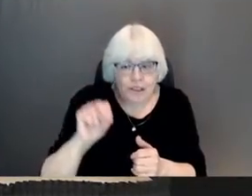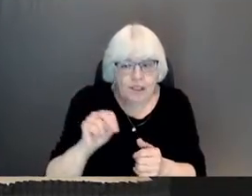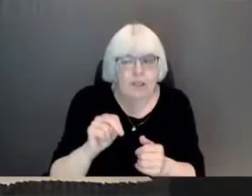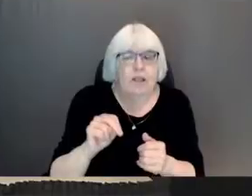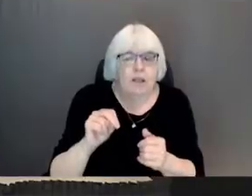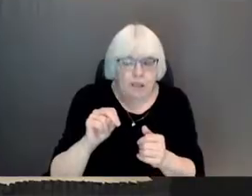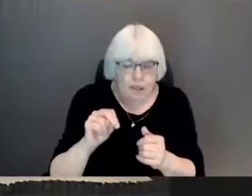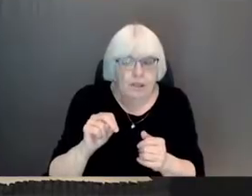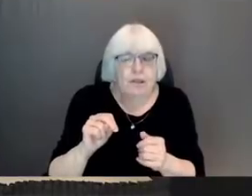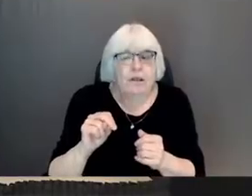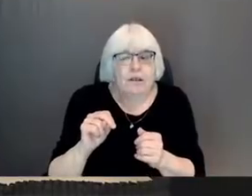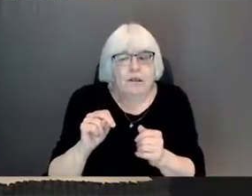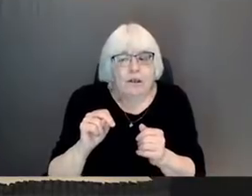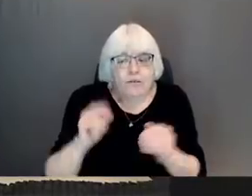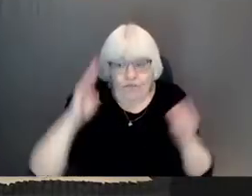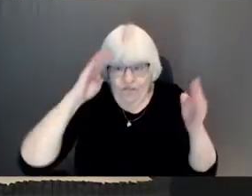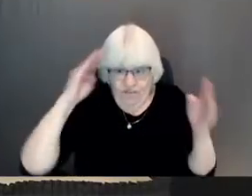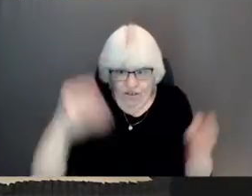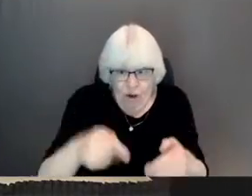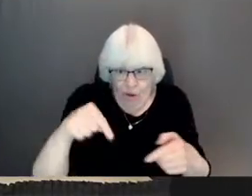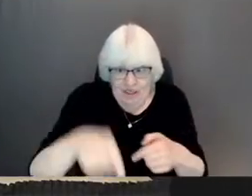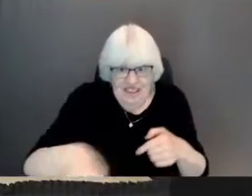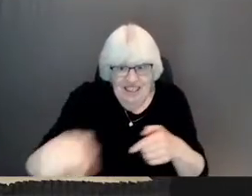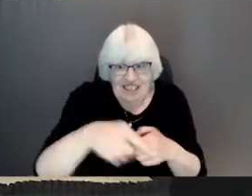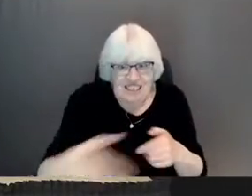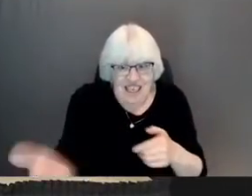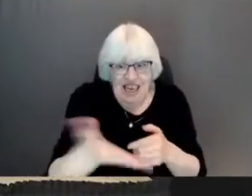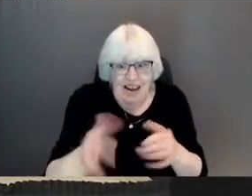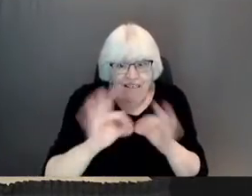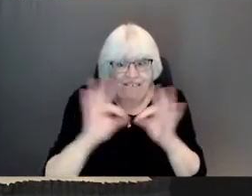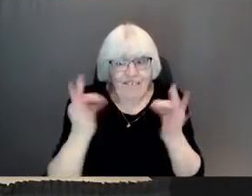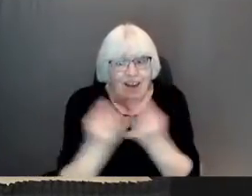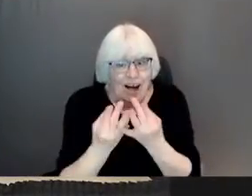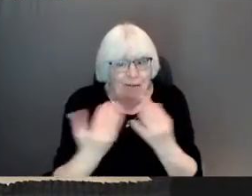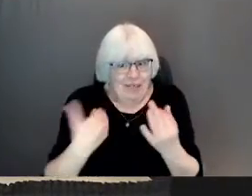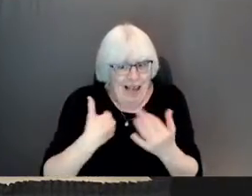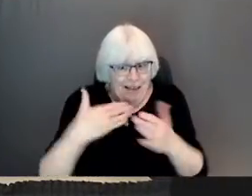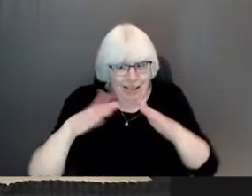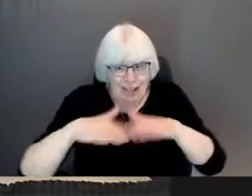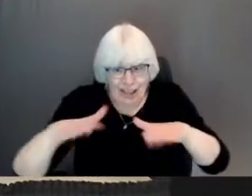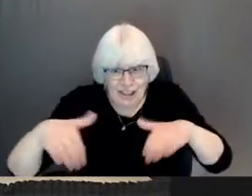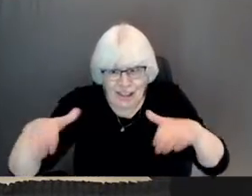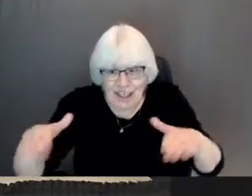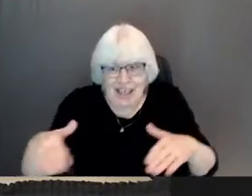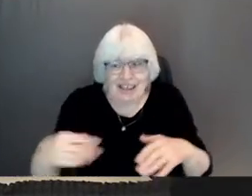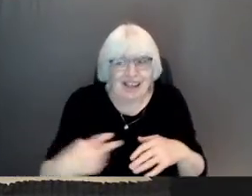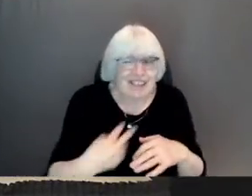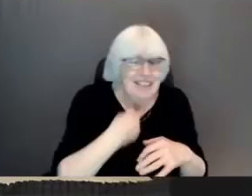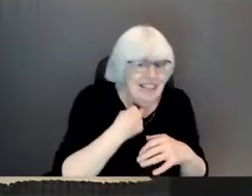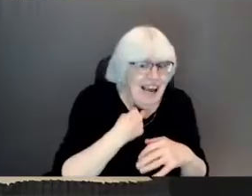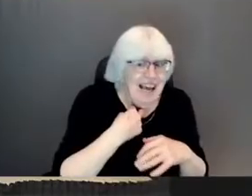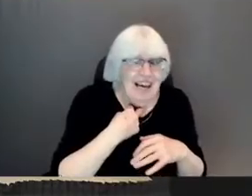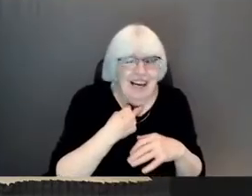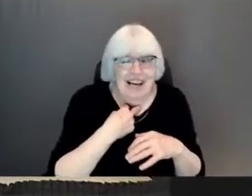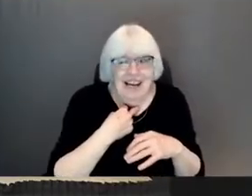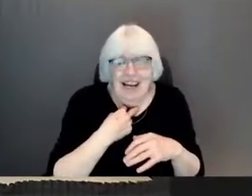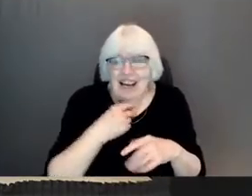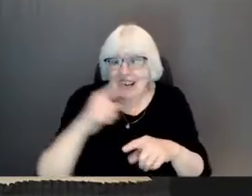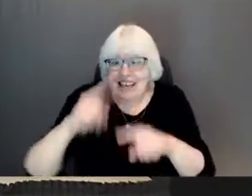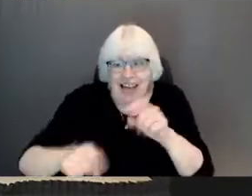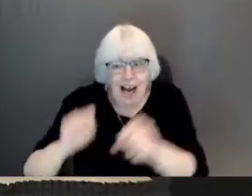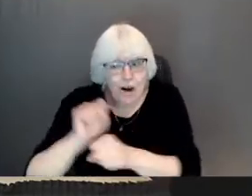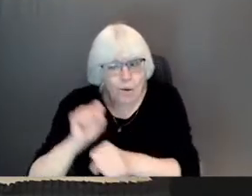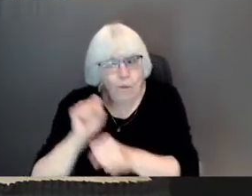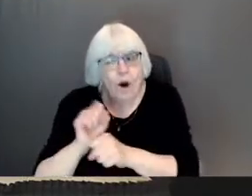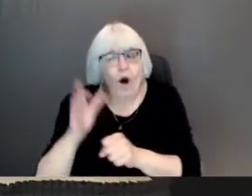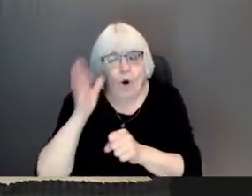they're working from home and they need some assistance. And we'll be sharing those details when they're ready, hopefully this afternoon.